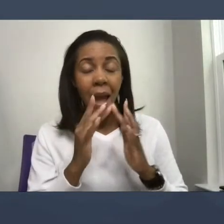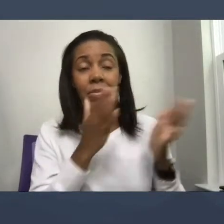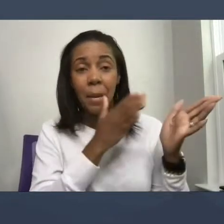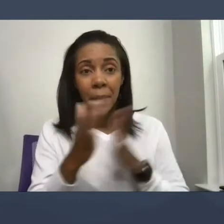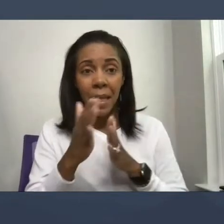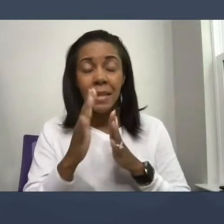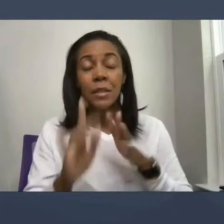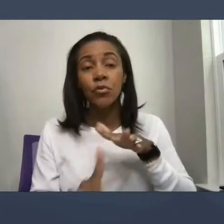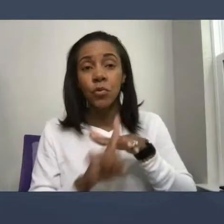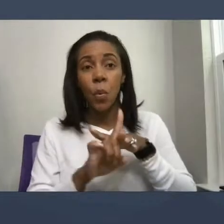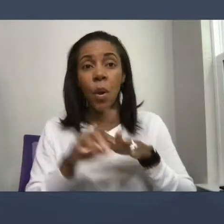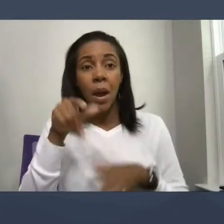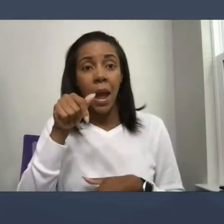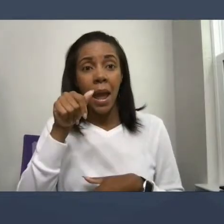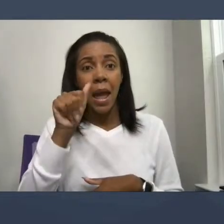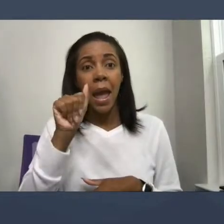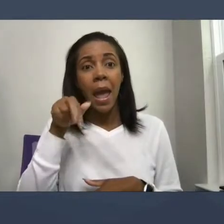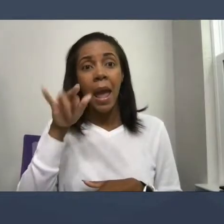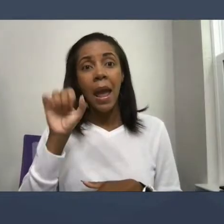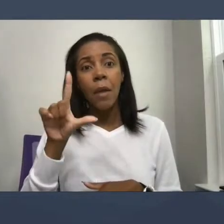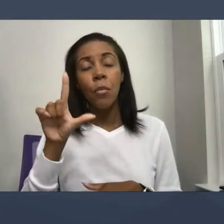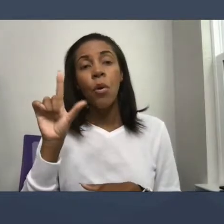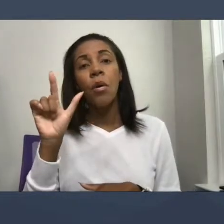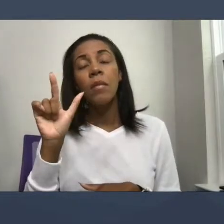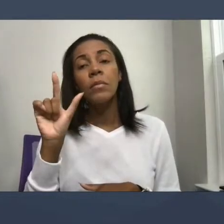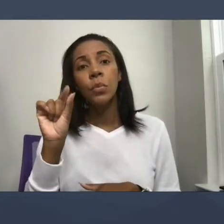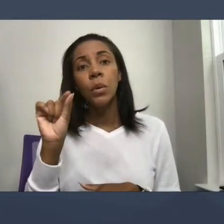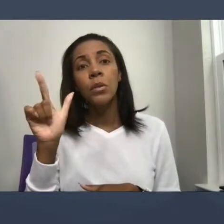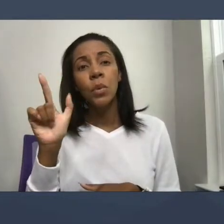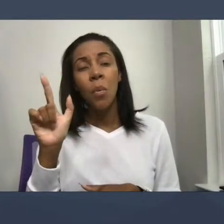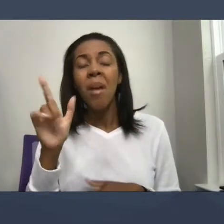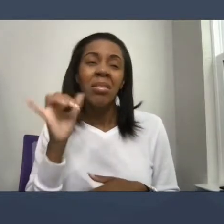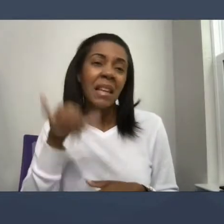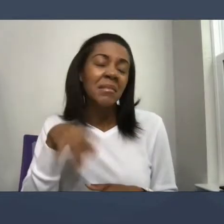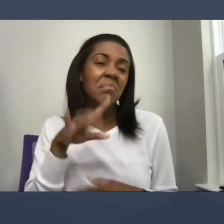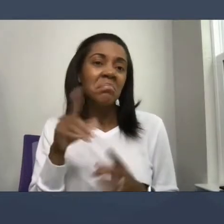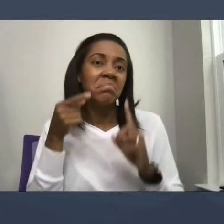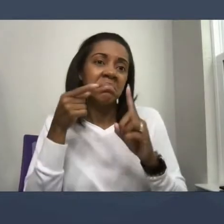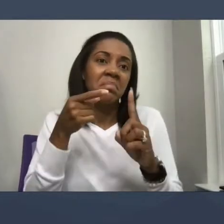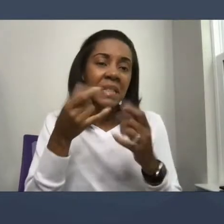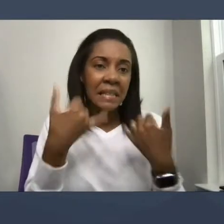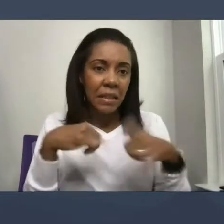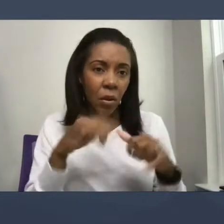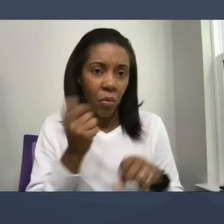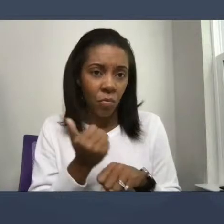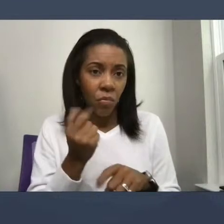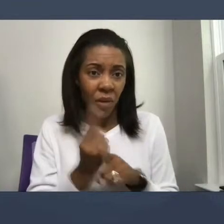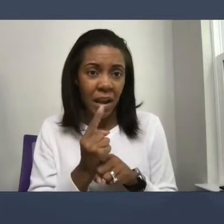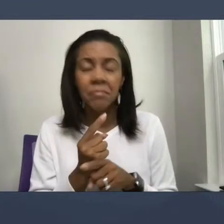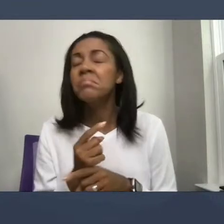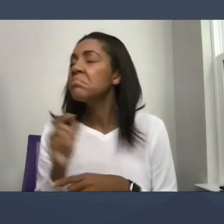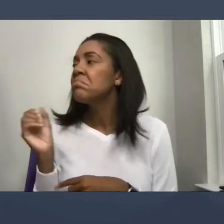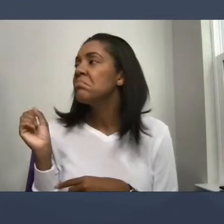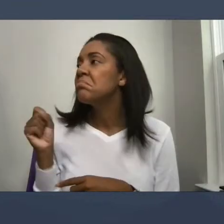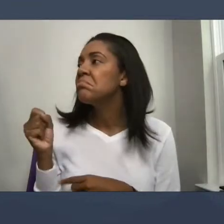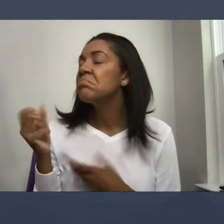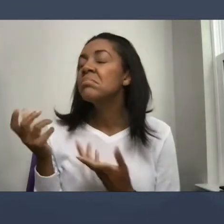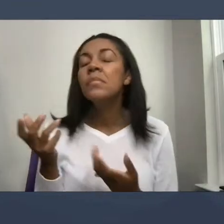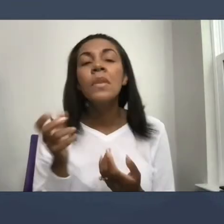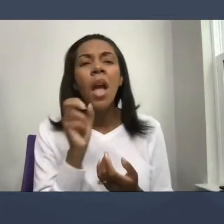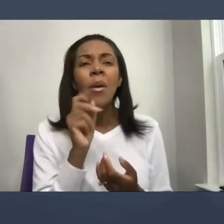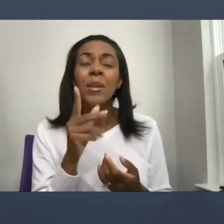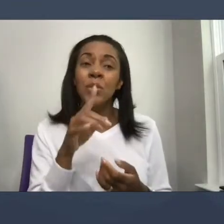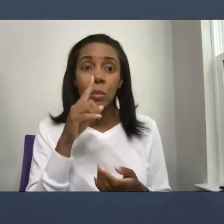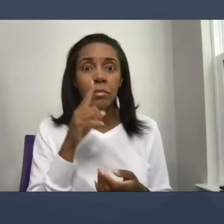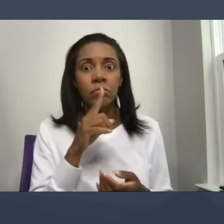of 21, that's still predominantly what they're going to get. Mm-hmm. Okay, just want to make sure, because I mean, the inevitable, I see